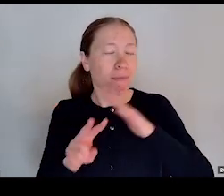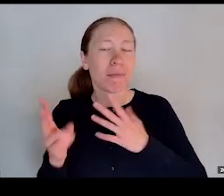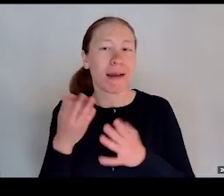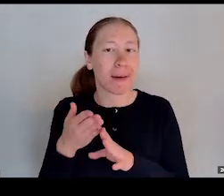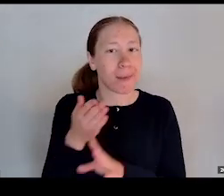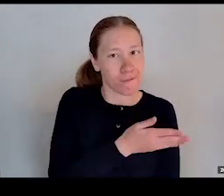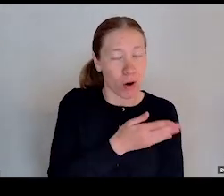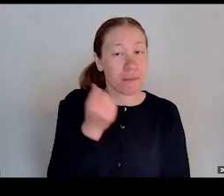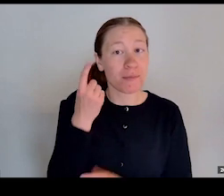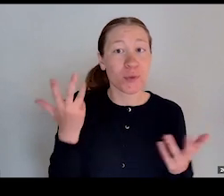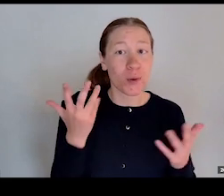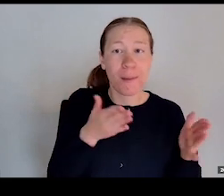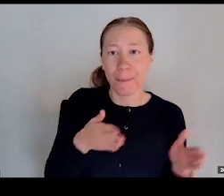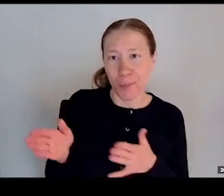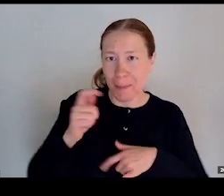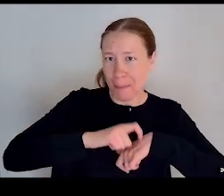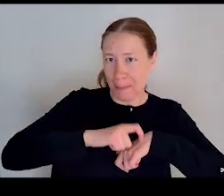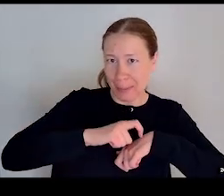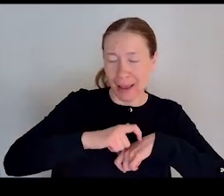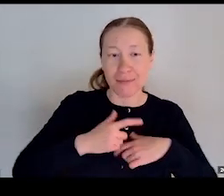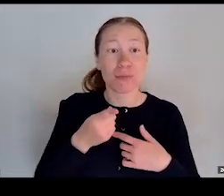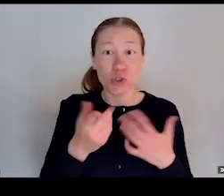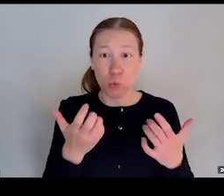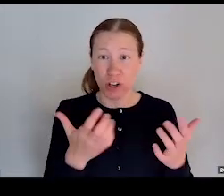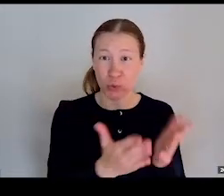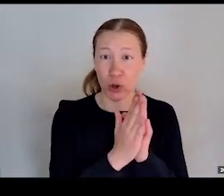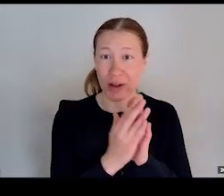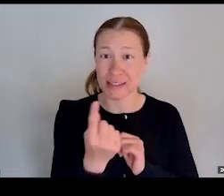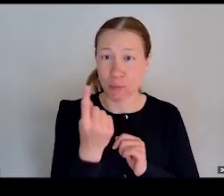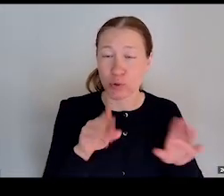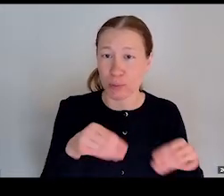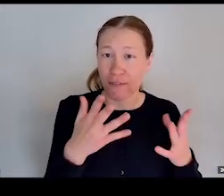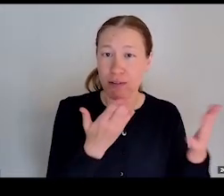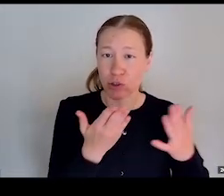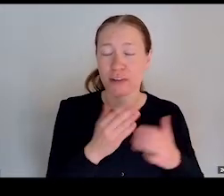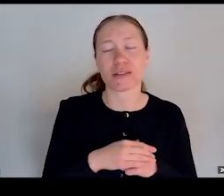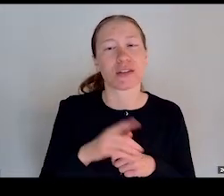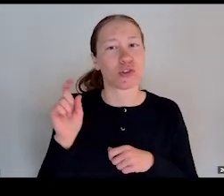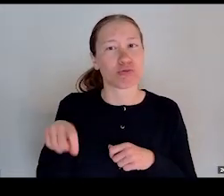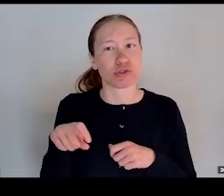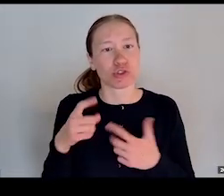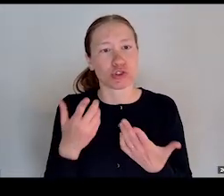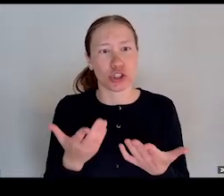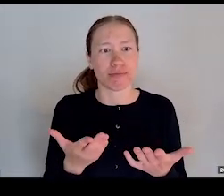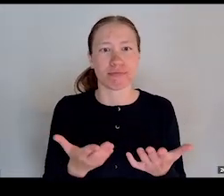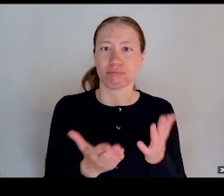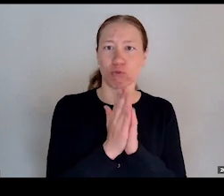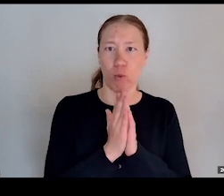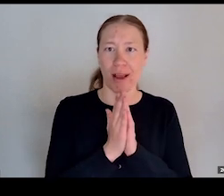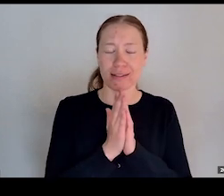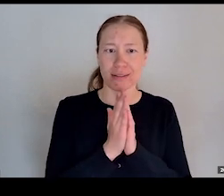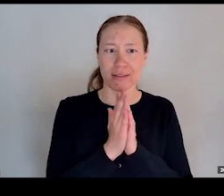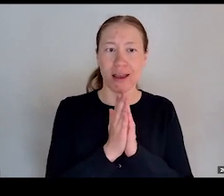time. So if you're going to ask one of these individuals to provide a service at your event, you want to make sure that they have the opportunity to review the